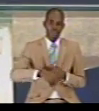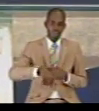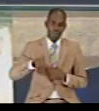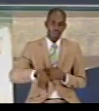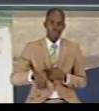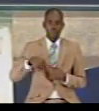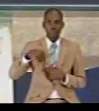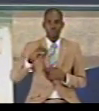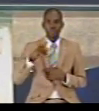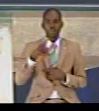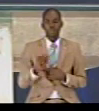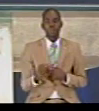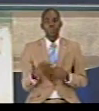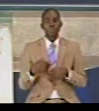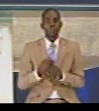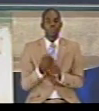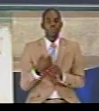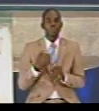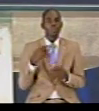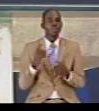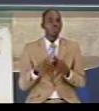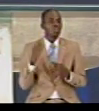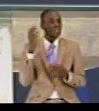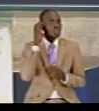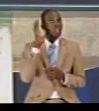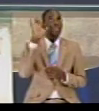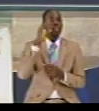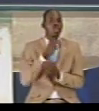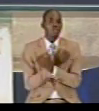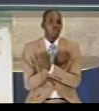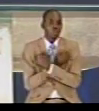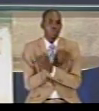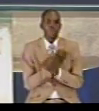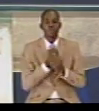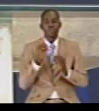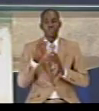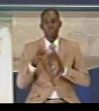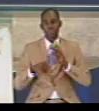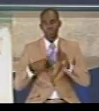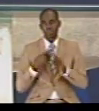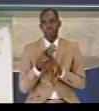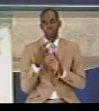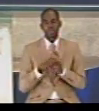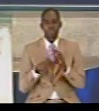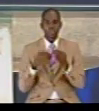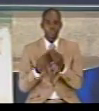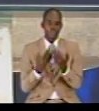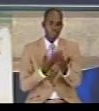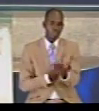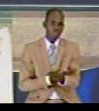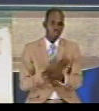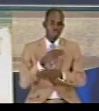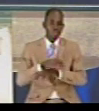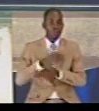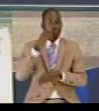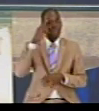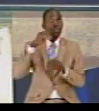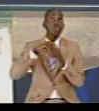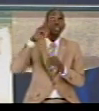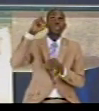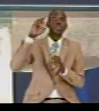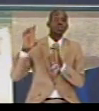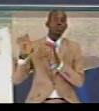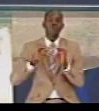hear thy loving kindness in the morning, for in thee do I trust. In